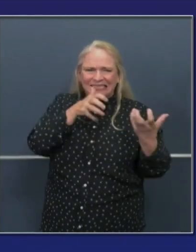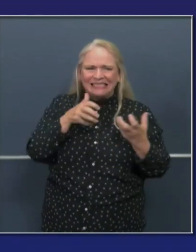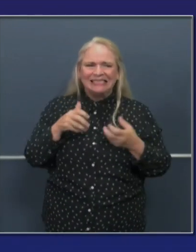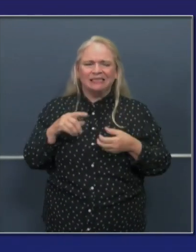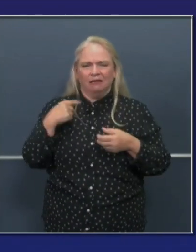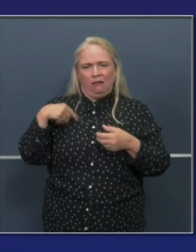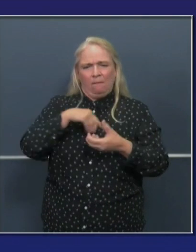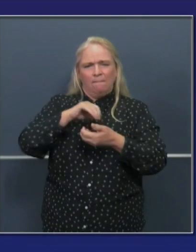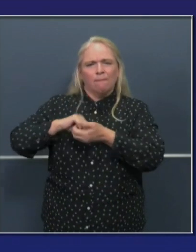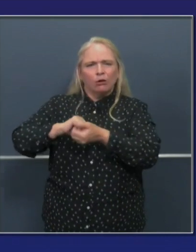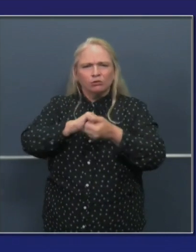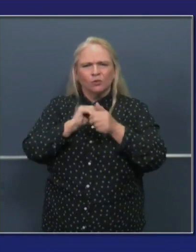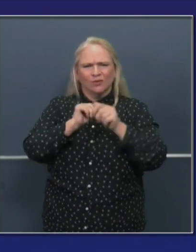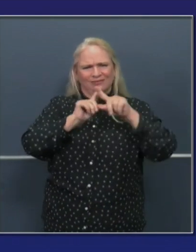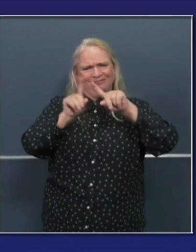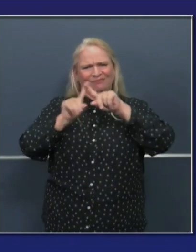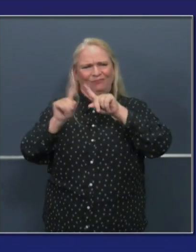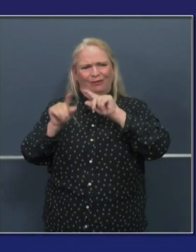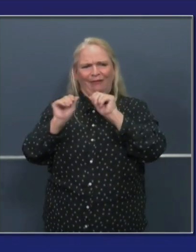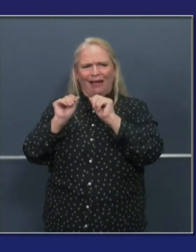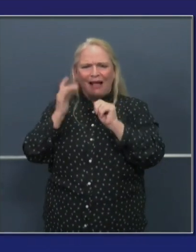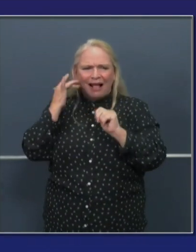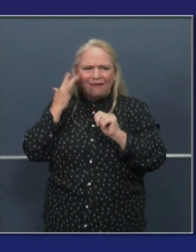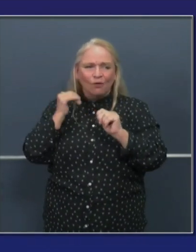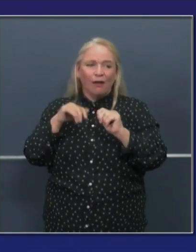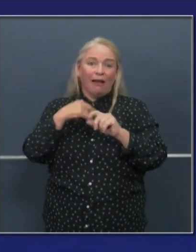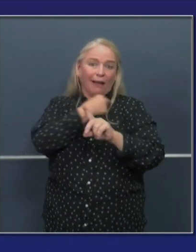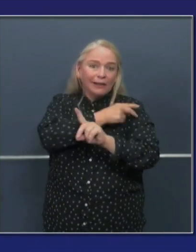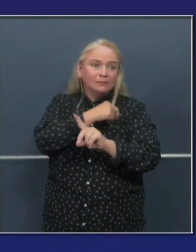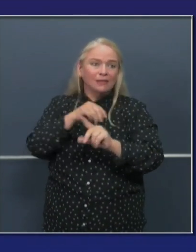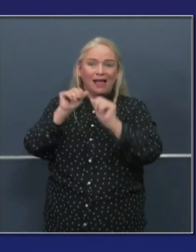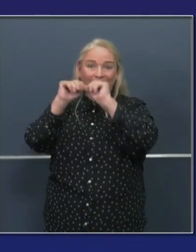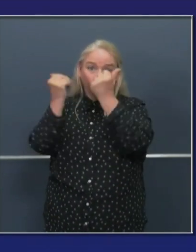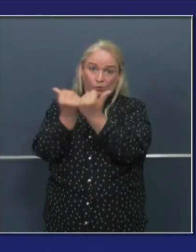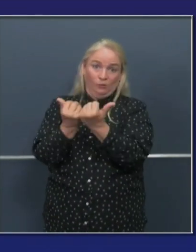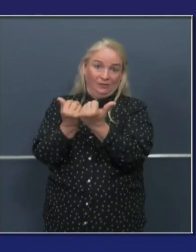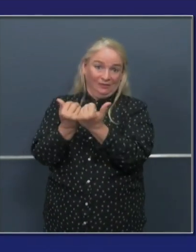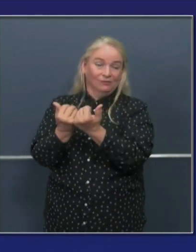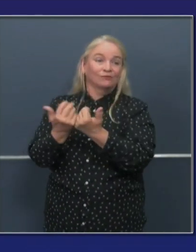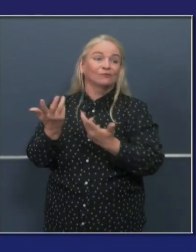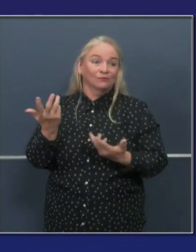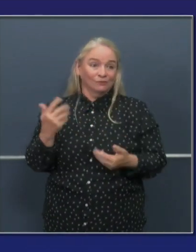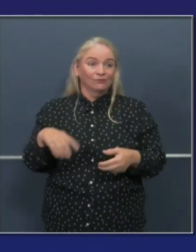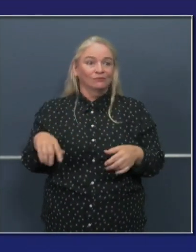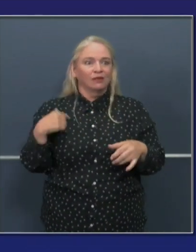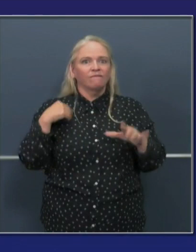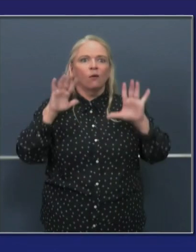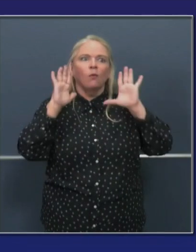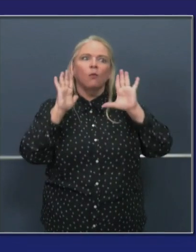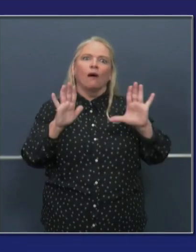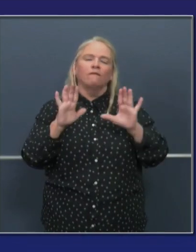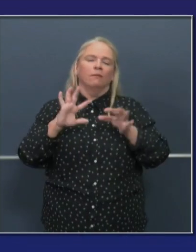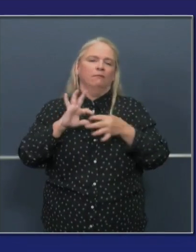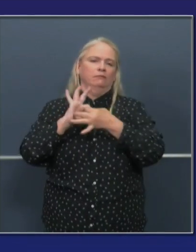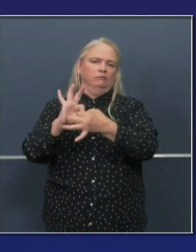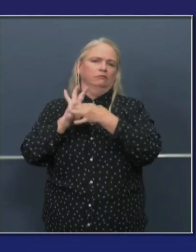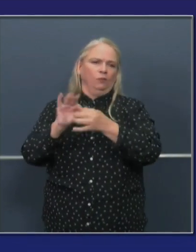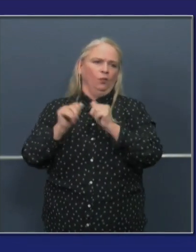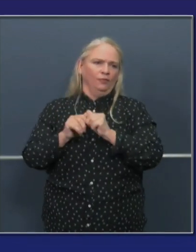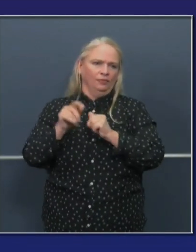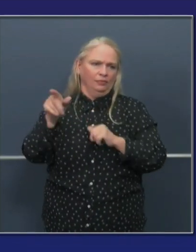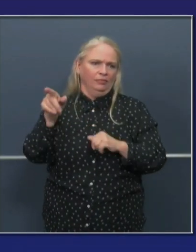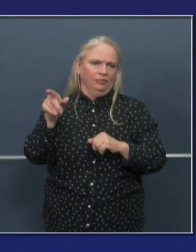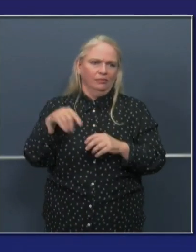created with California Hospital Association in particular. We've had incredible support from the California nurses and